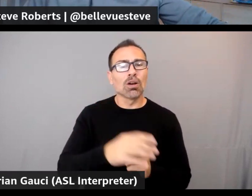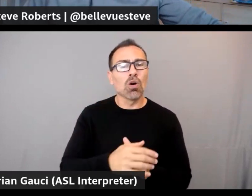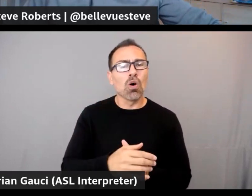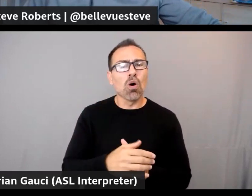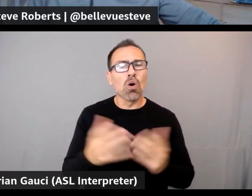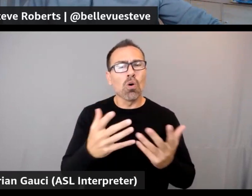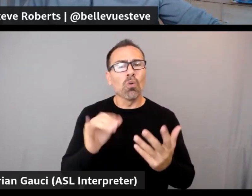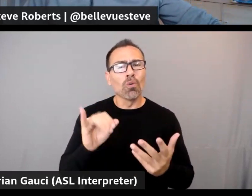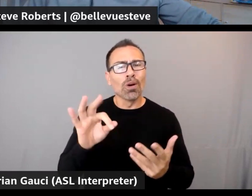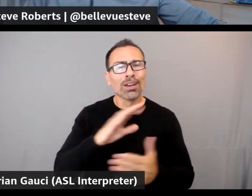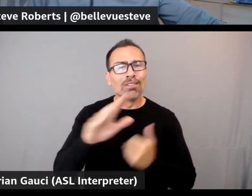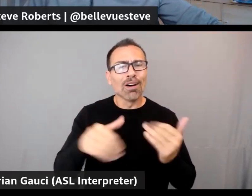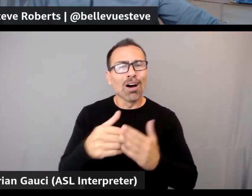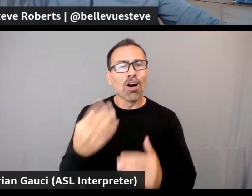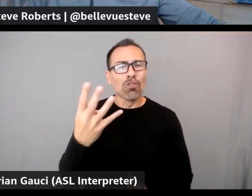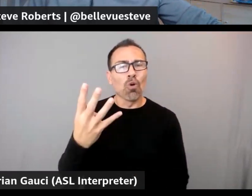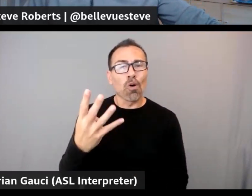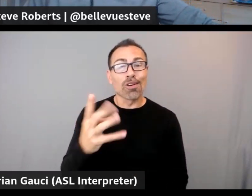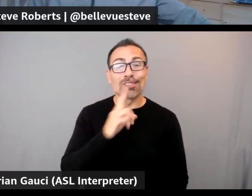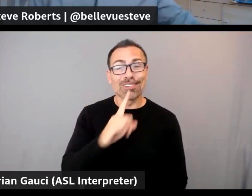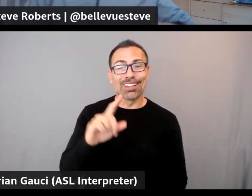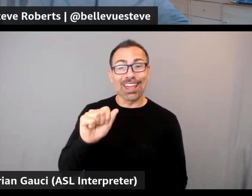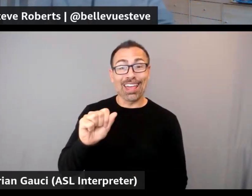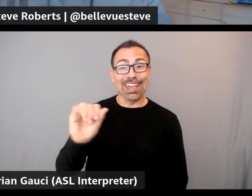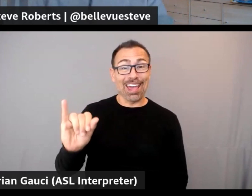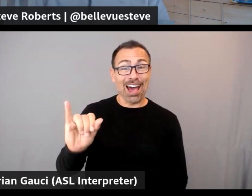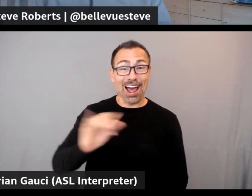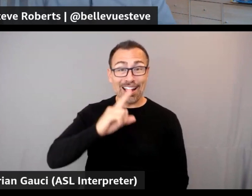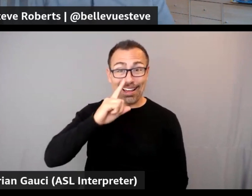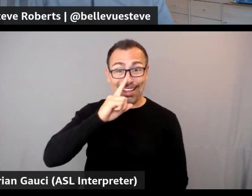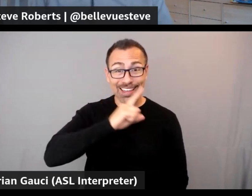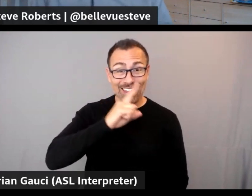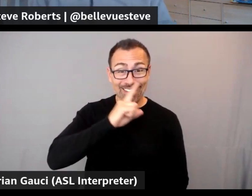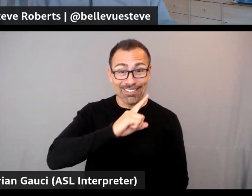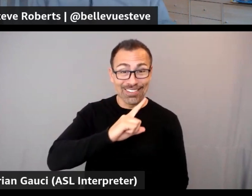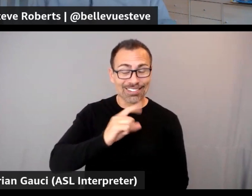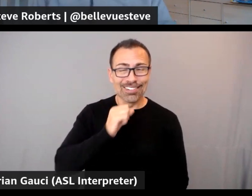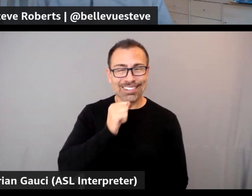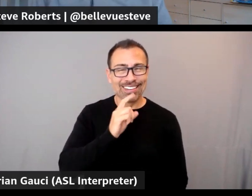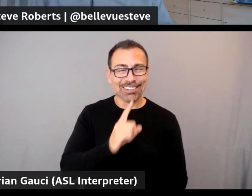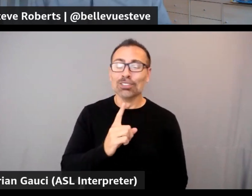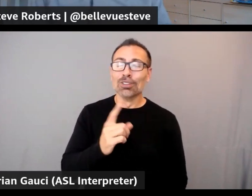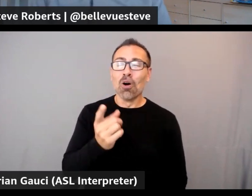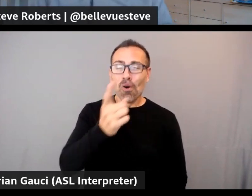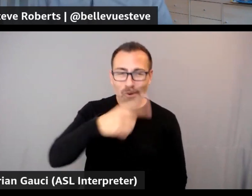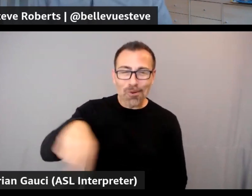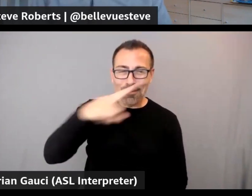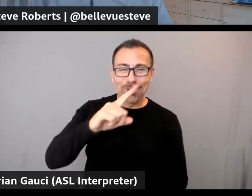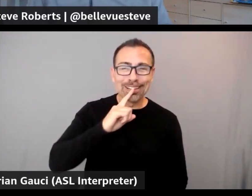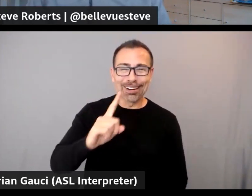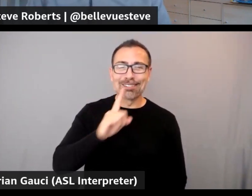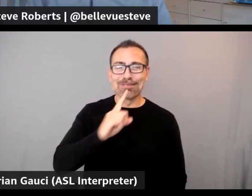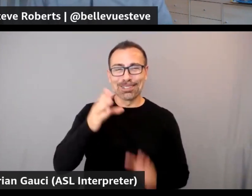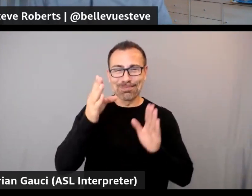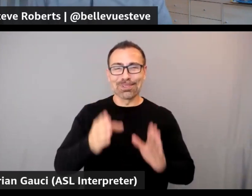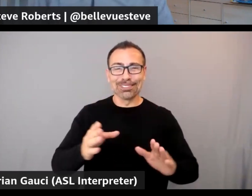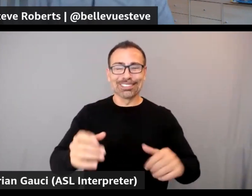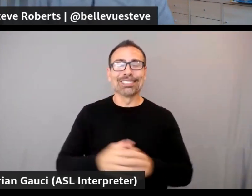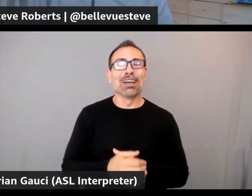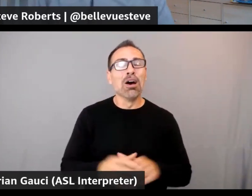of these are just AI? No, we're not AI. Okay, it's real. We're a real person. But the question